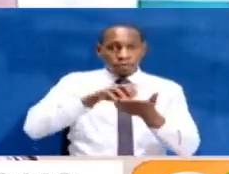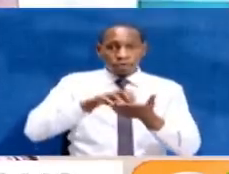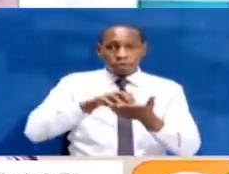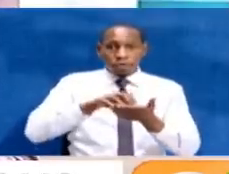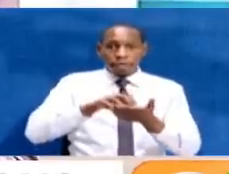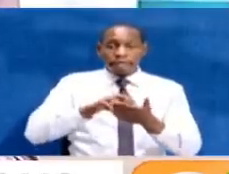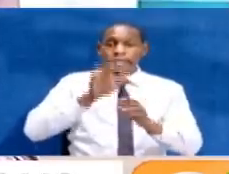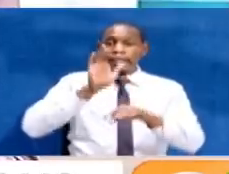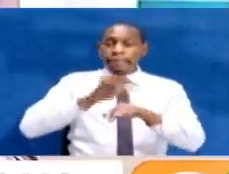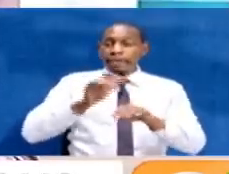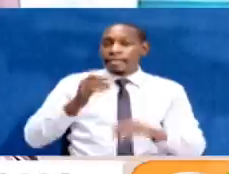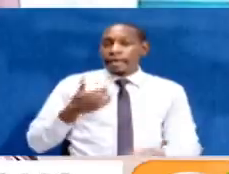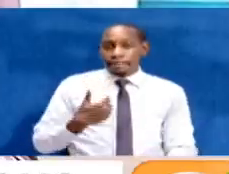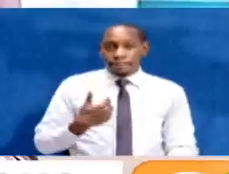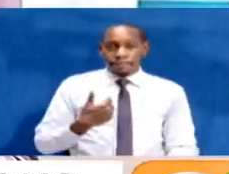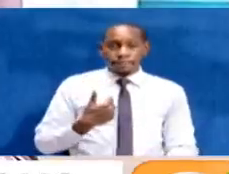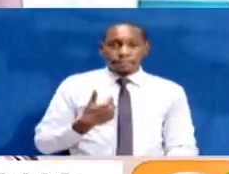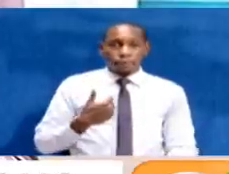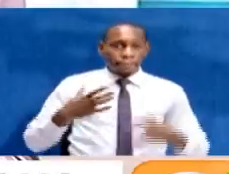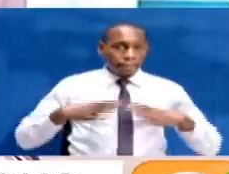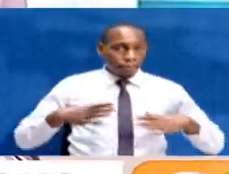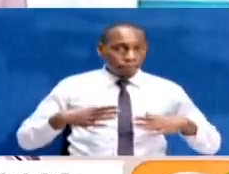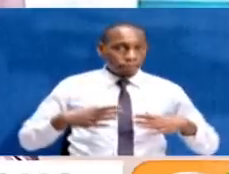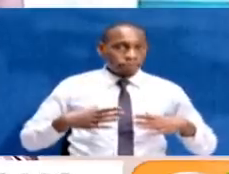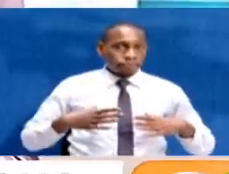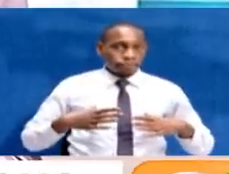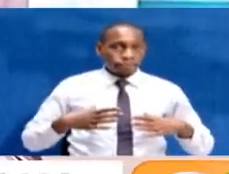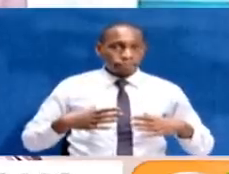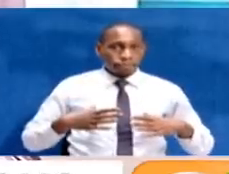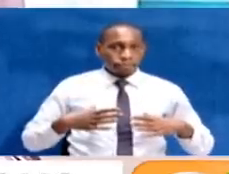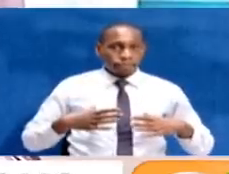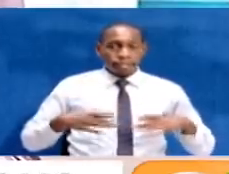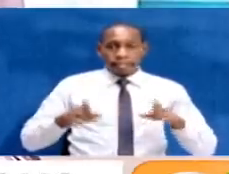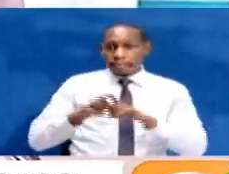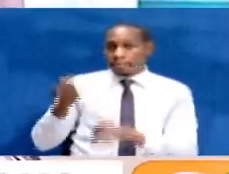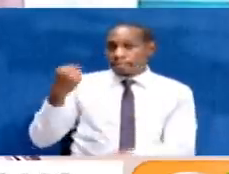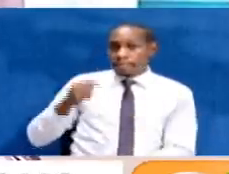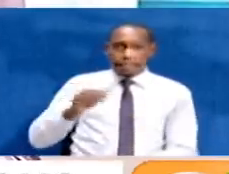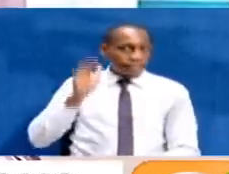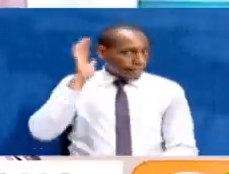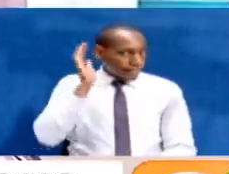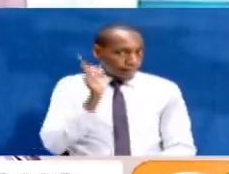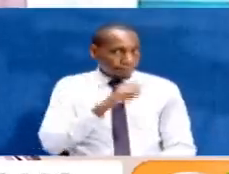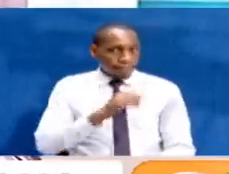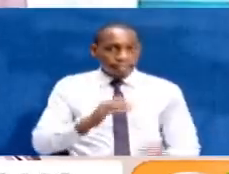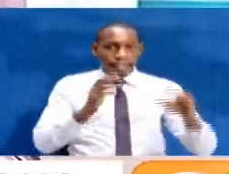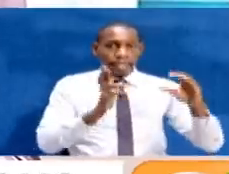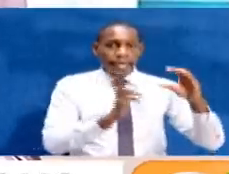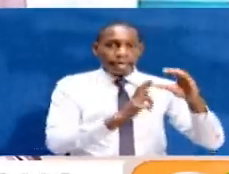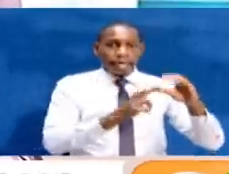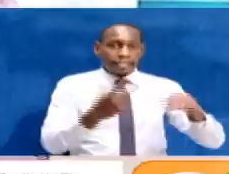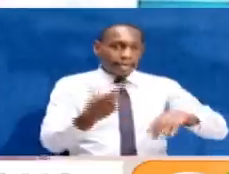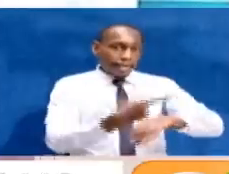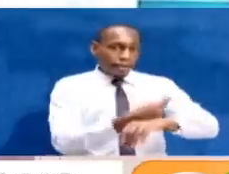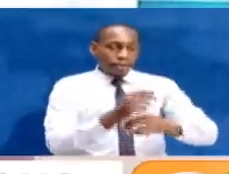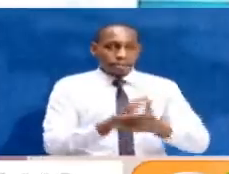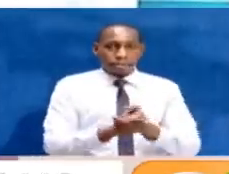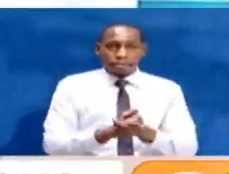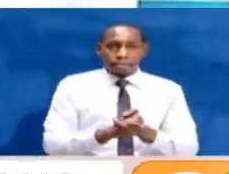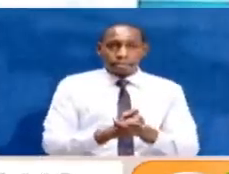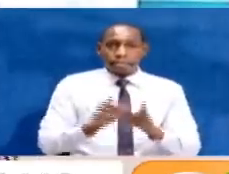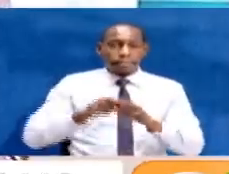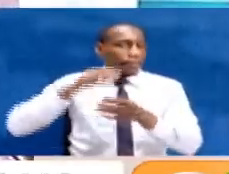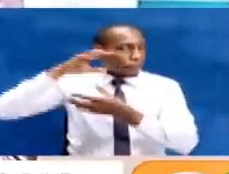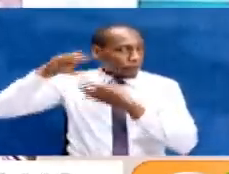actual consequences on the people. And then yesterday we hear about the Russian vaccine, mm-hmm. and the